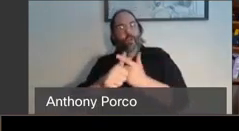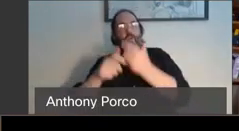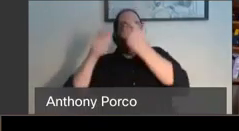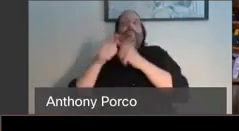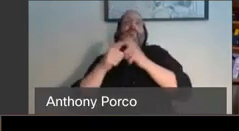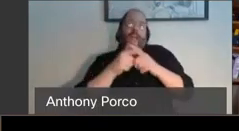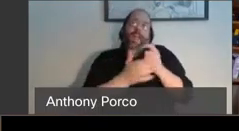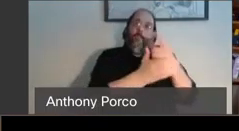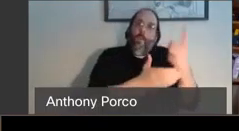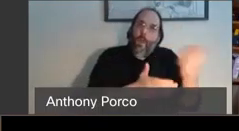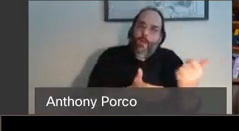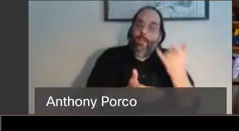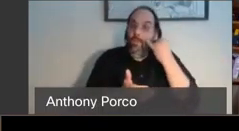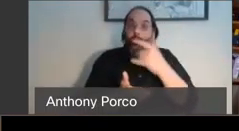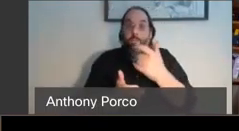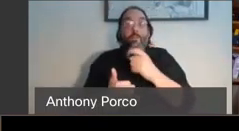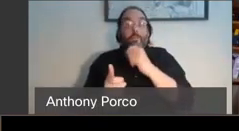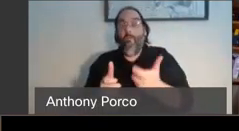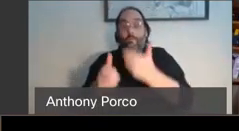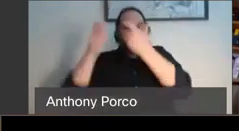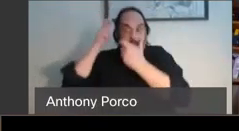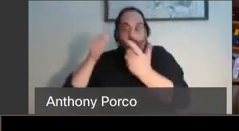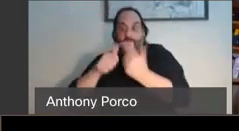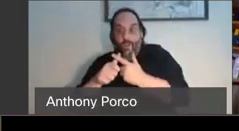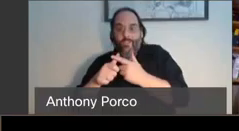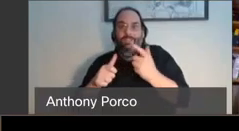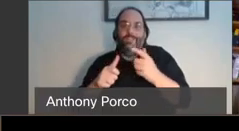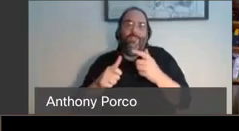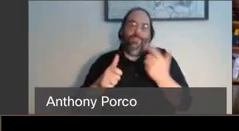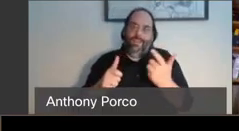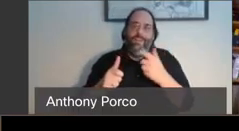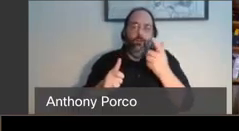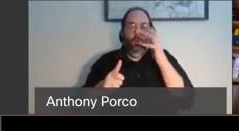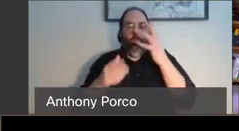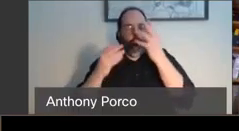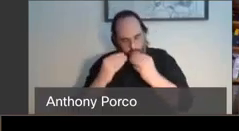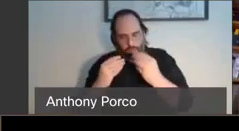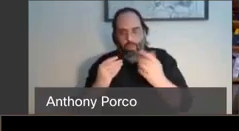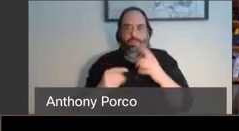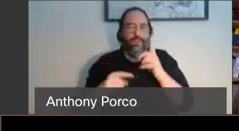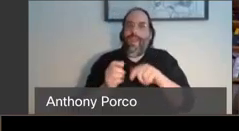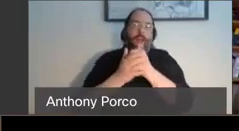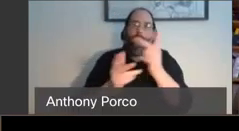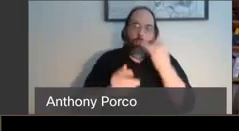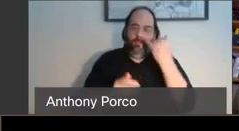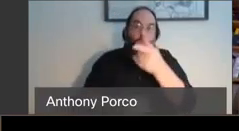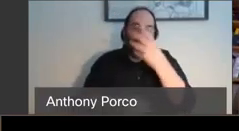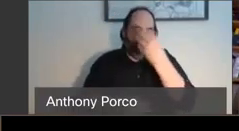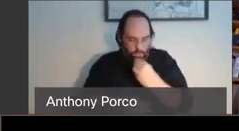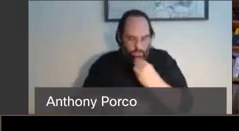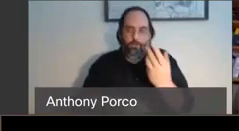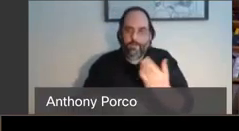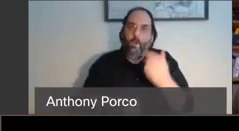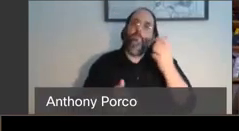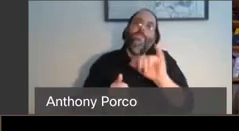first, you're going to pass out. And then how are you going to help anyone else? You can't. So make sure you apply those same rules to your